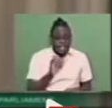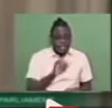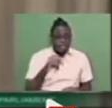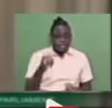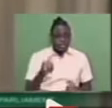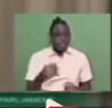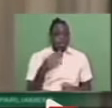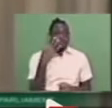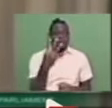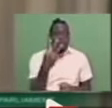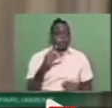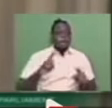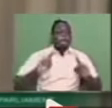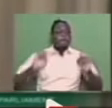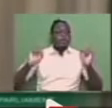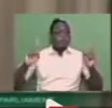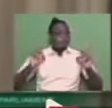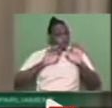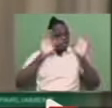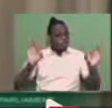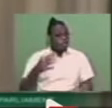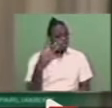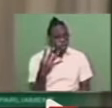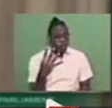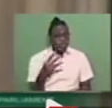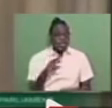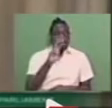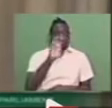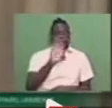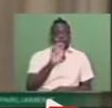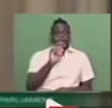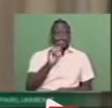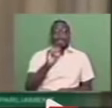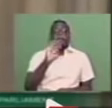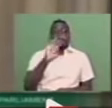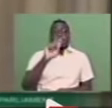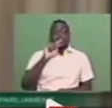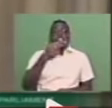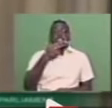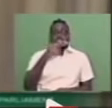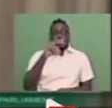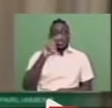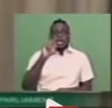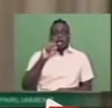September 20, talking about the decline in our natural gas production.